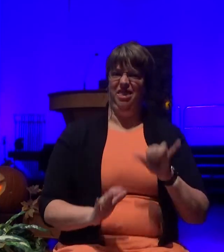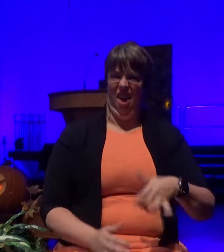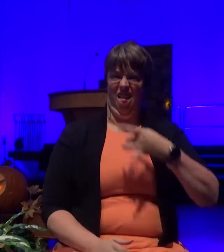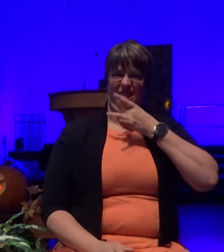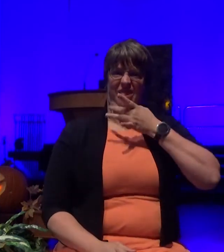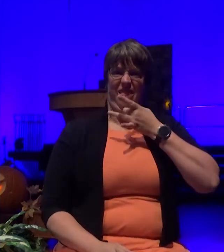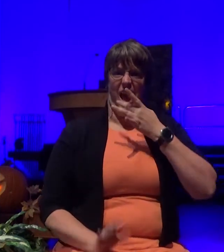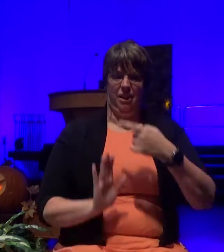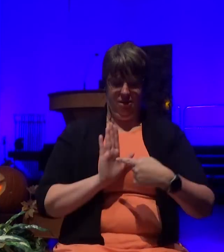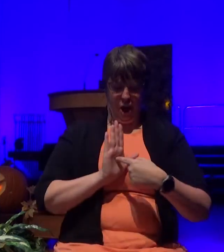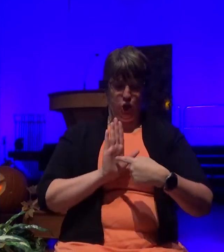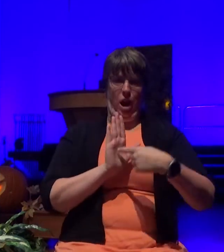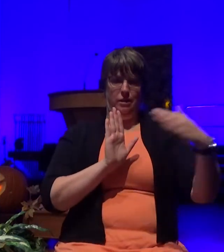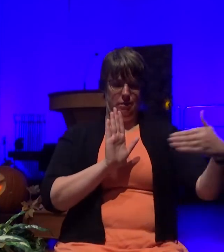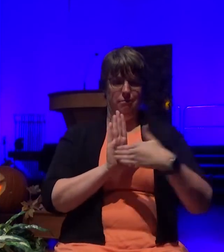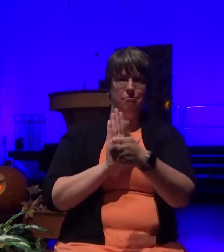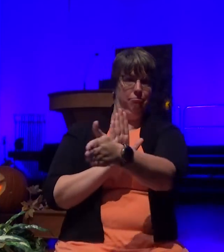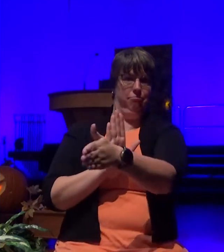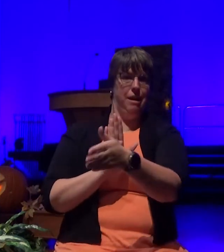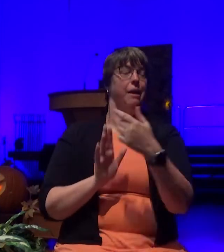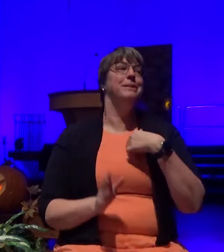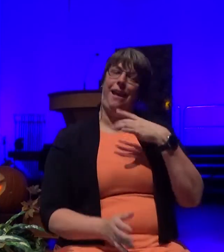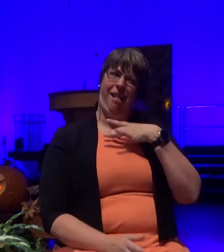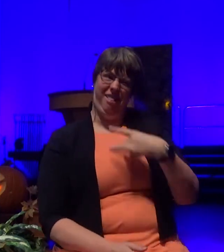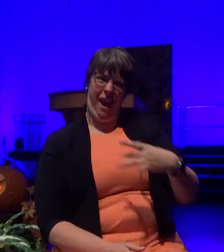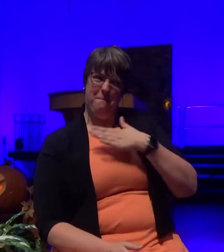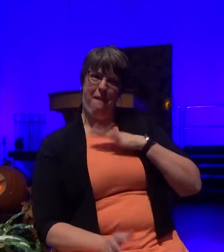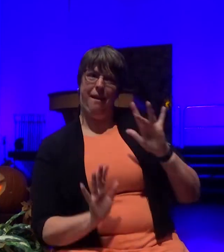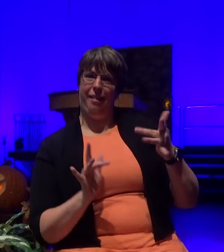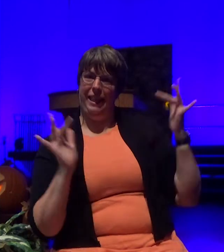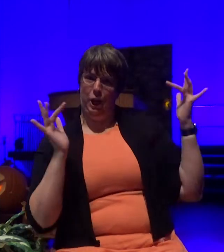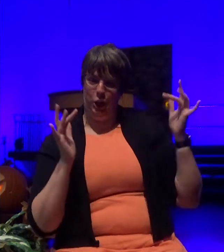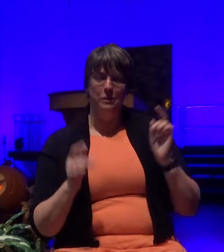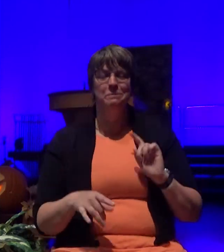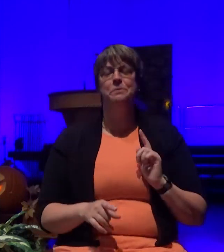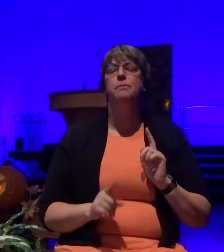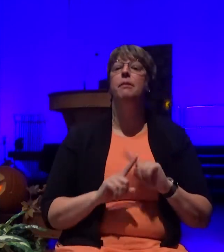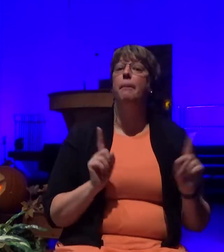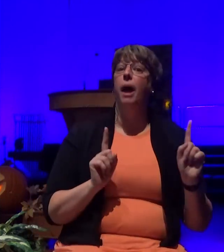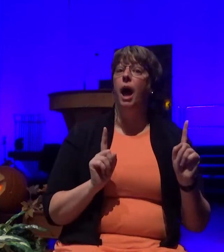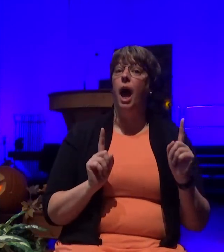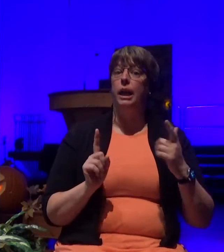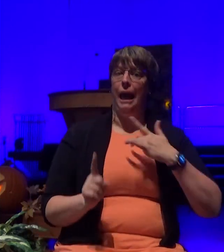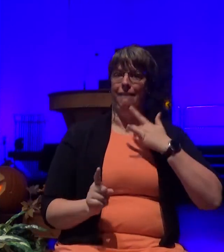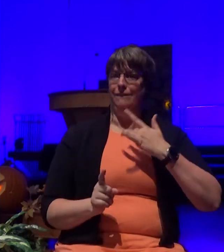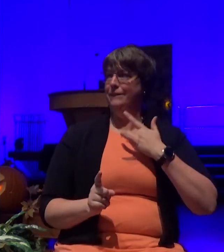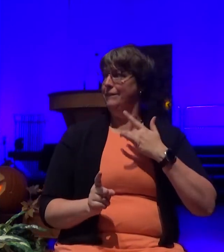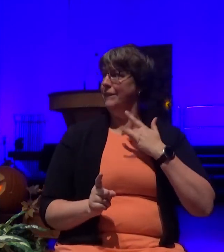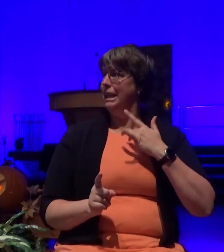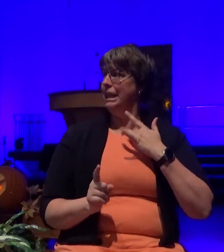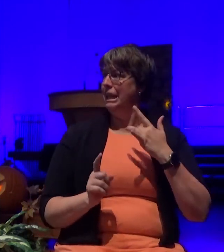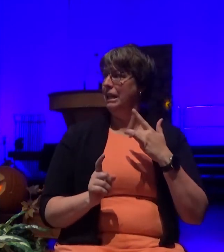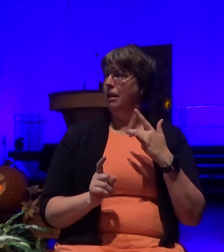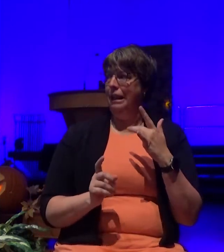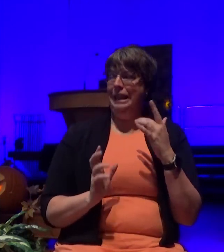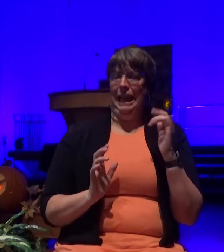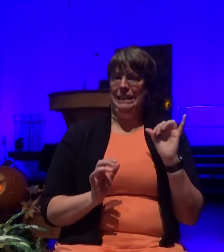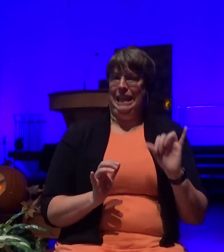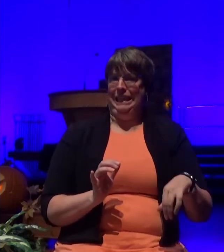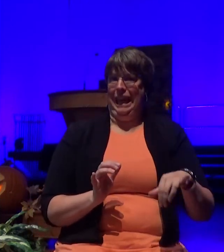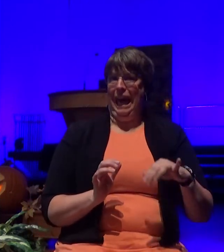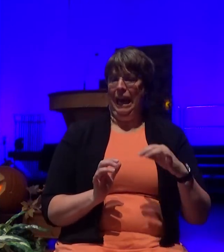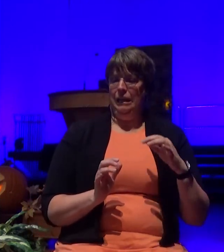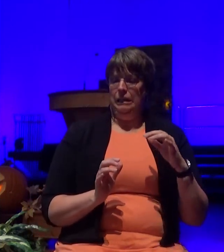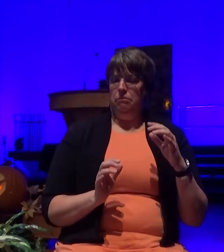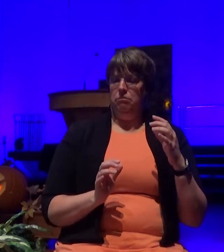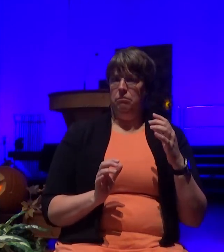forth from us, because I do like my bling, but I also can feel that it represents that beautiful reflective energy that we're going to